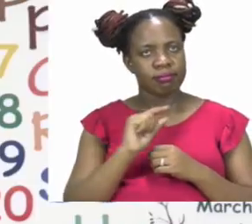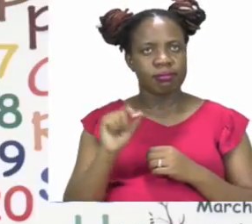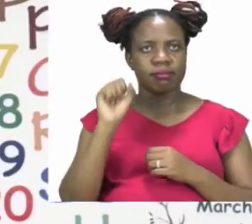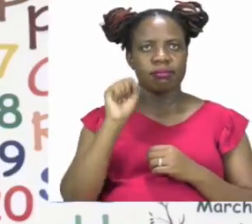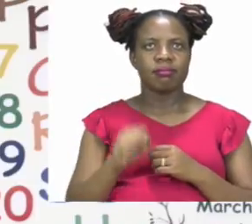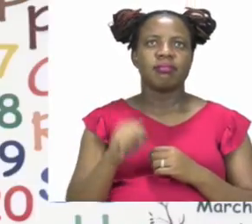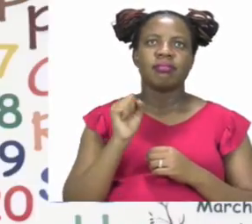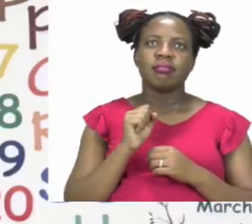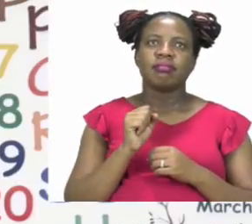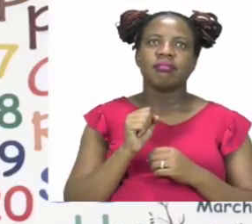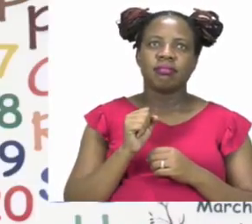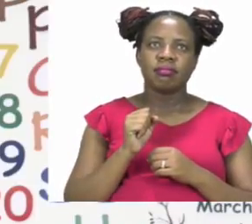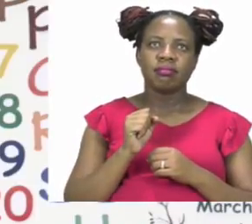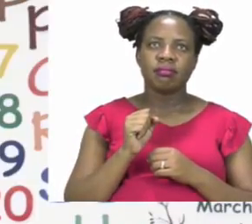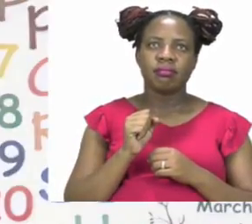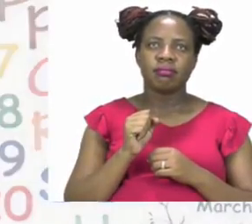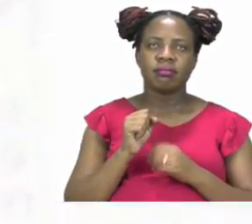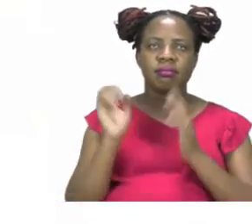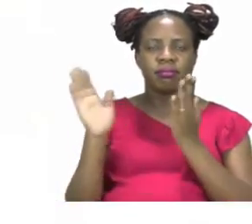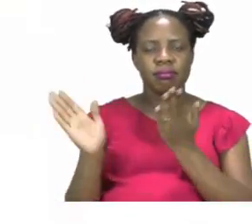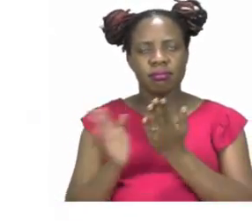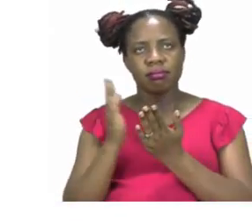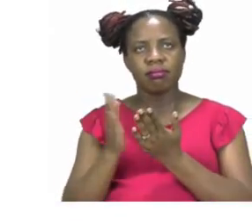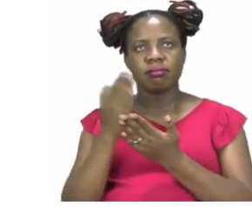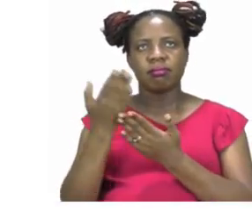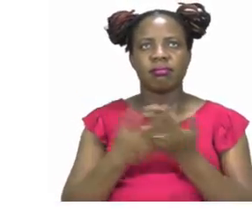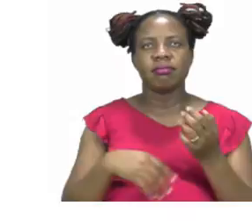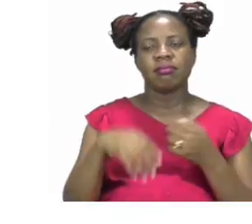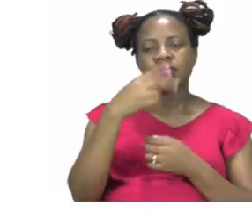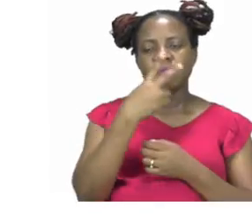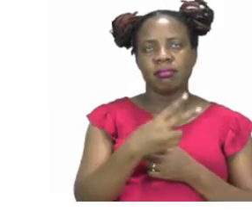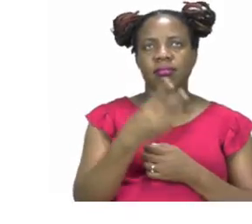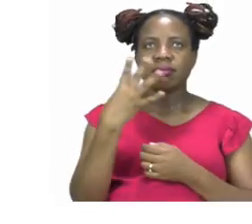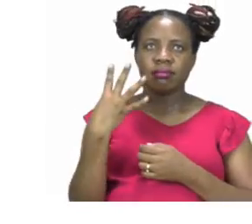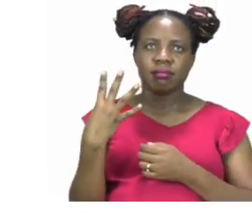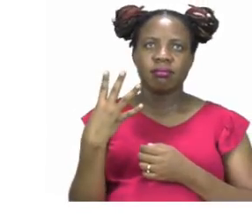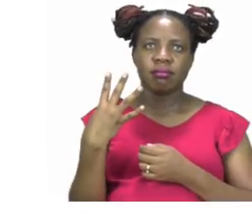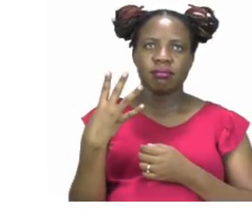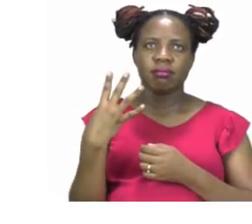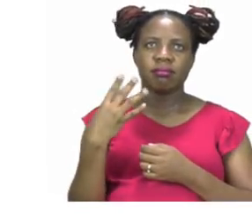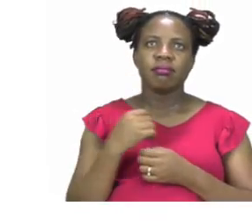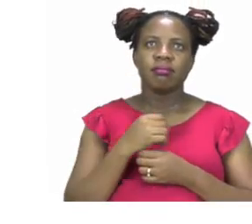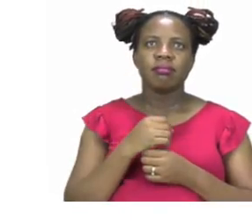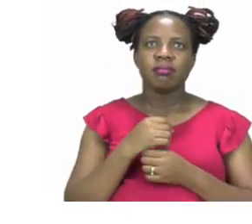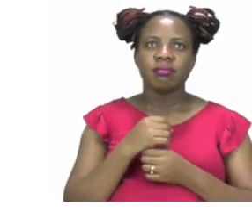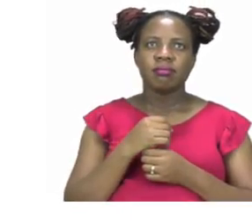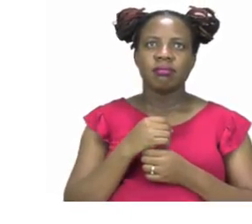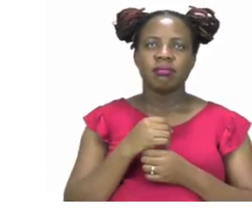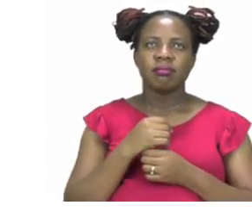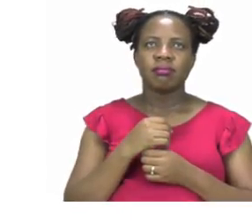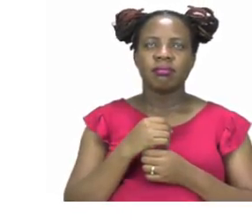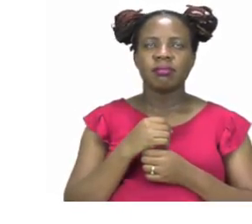quickly turn our booklets to page 24. Now here we have to do the